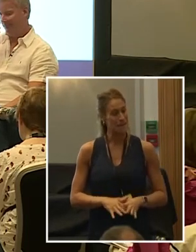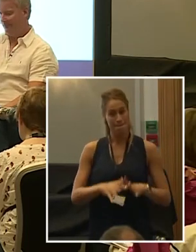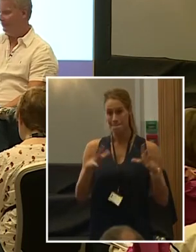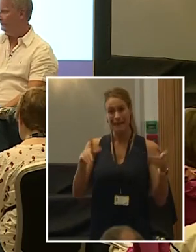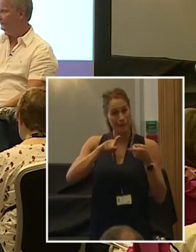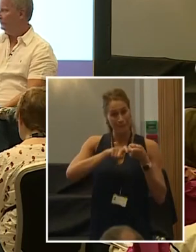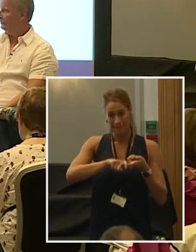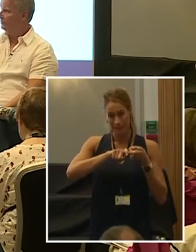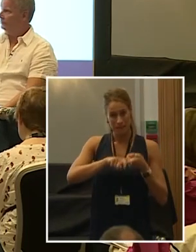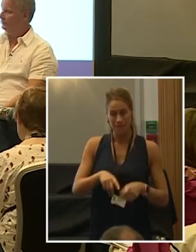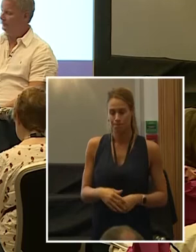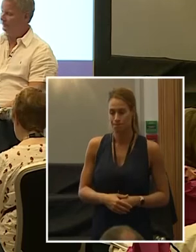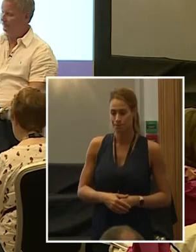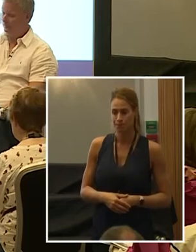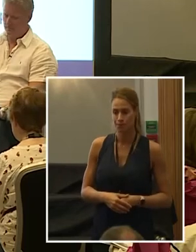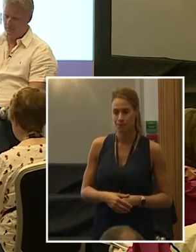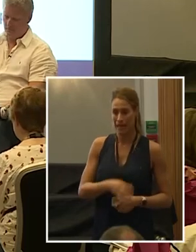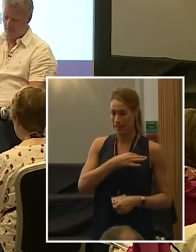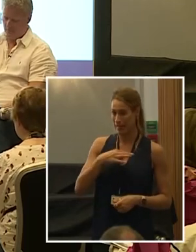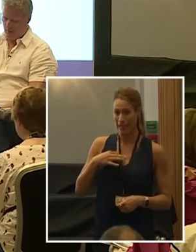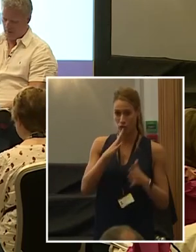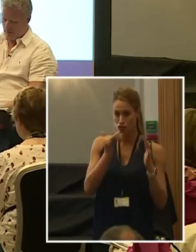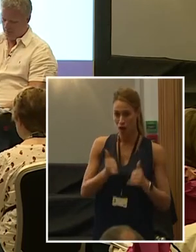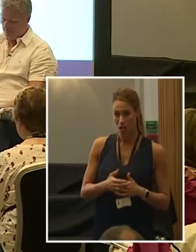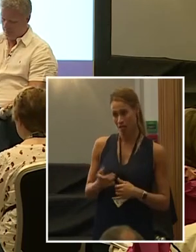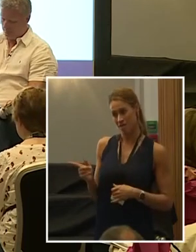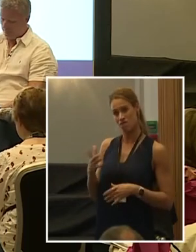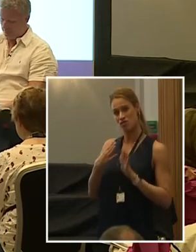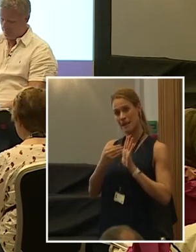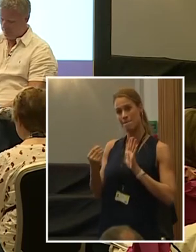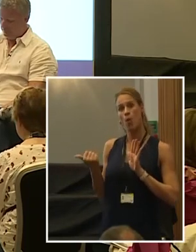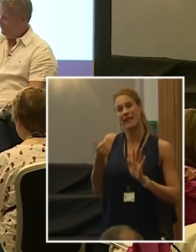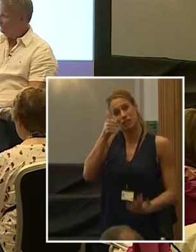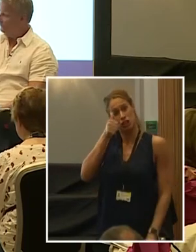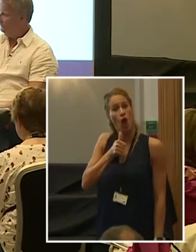on. Most of all, if it's, for example, this one, a surgical trial,